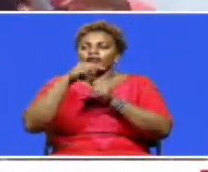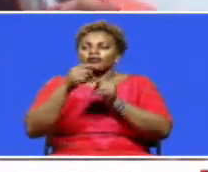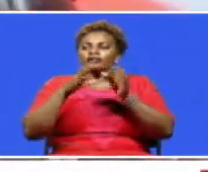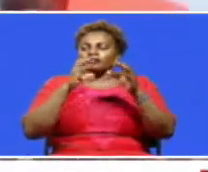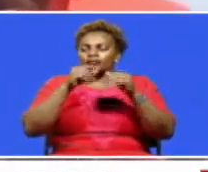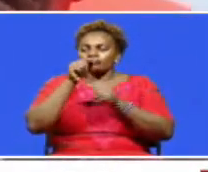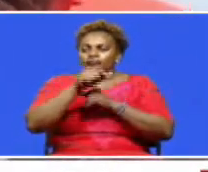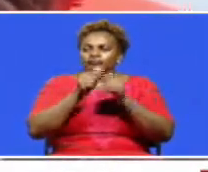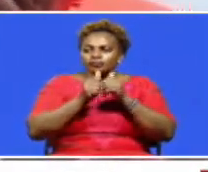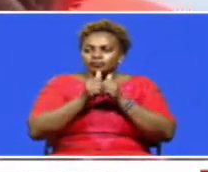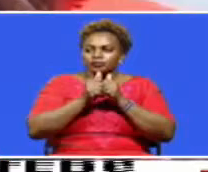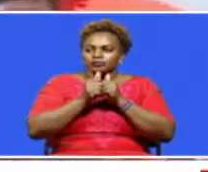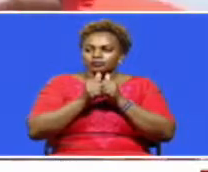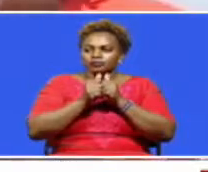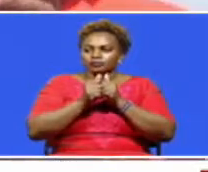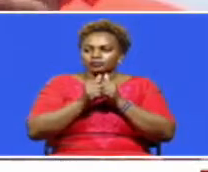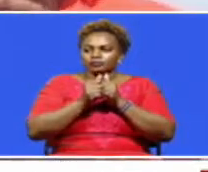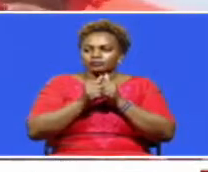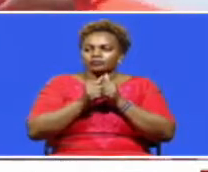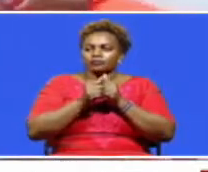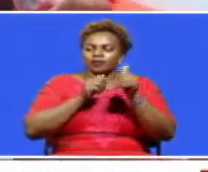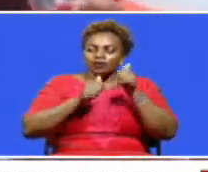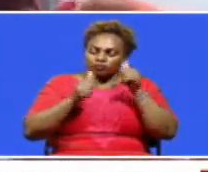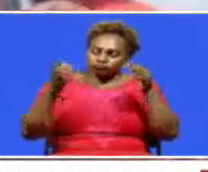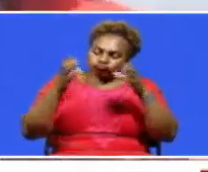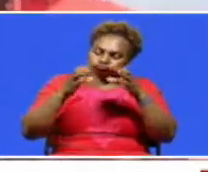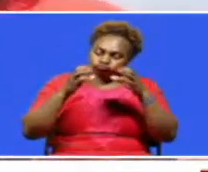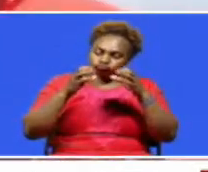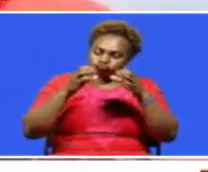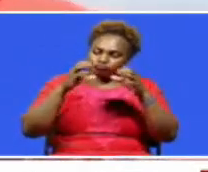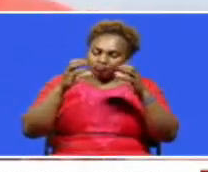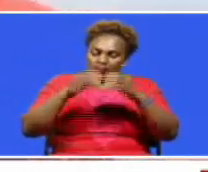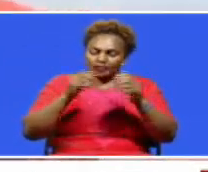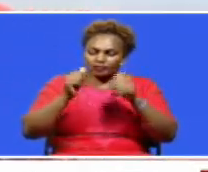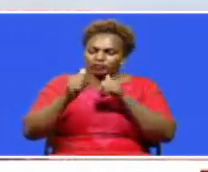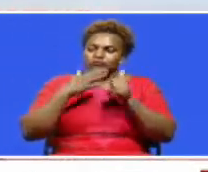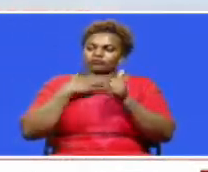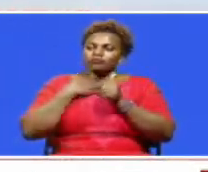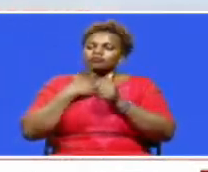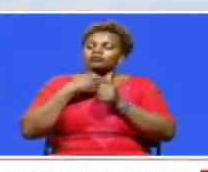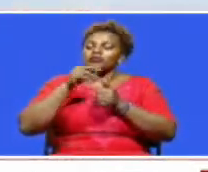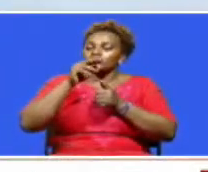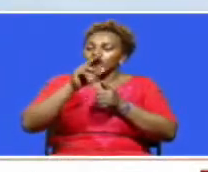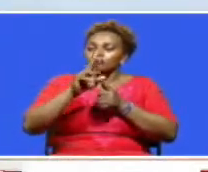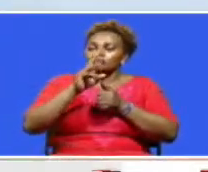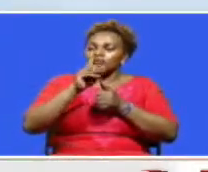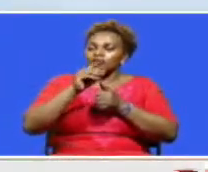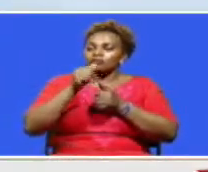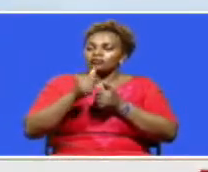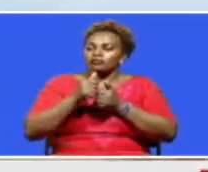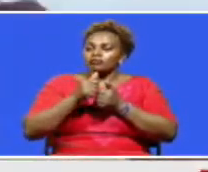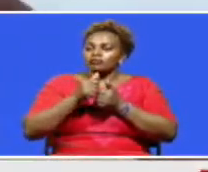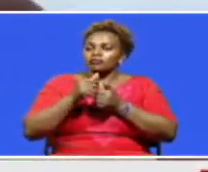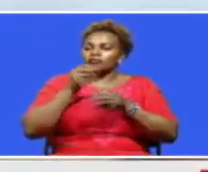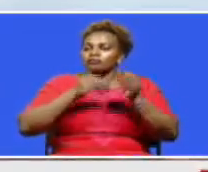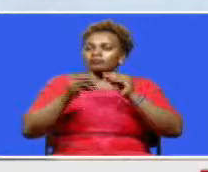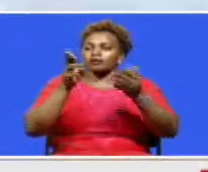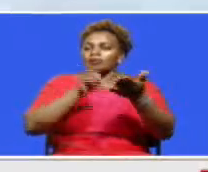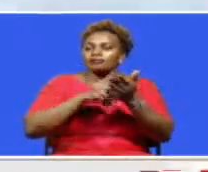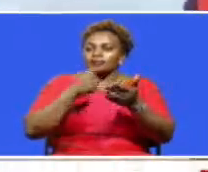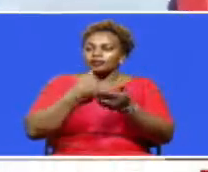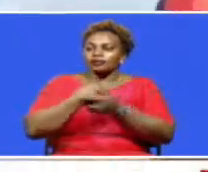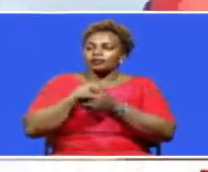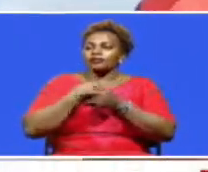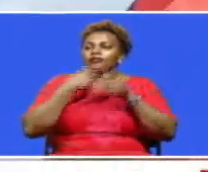gani huku Kirinyaga? Nikuje na chama gani huku Kirinyaga? Nikikuja na hiyo chama mtanirudisha? With